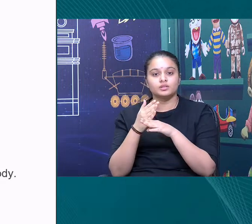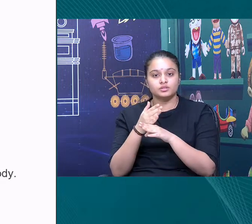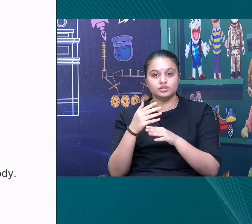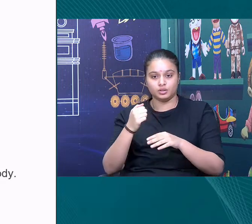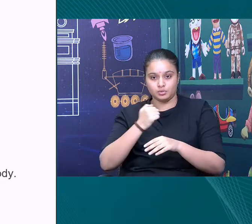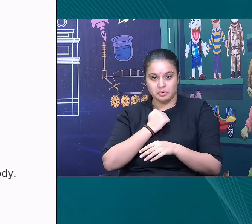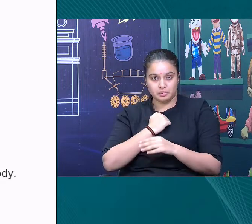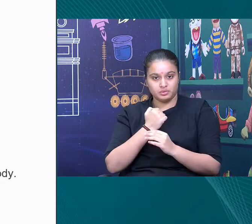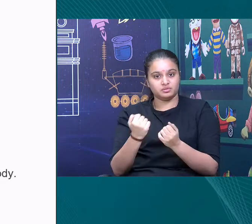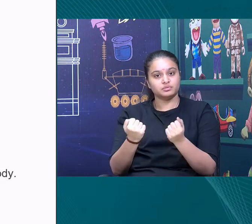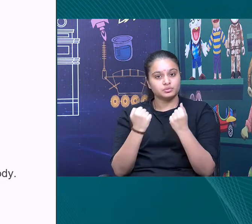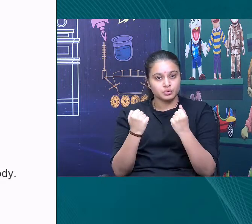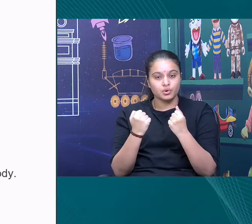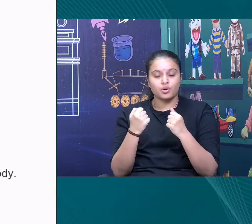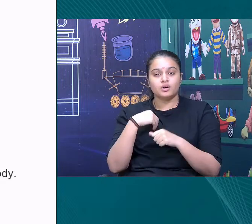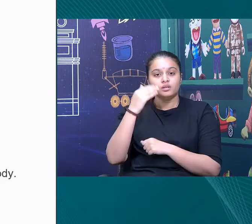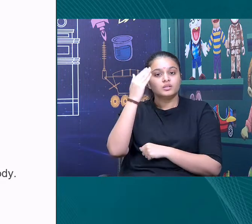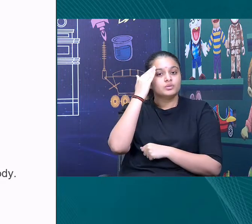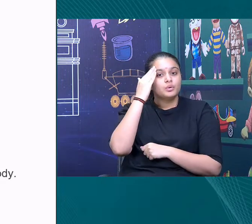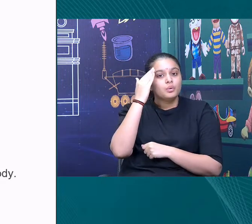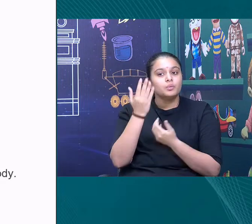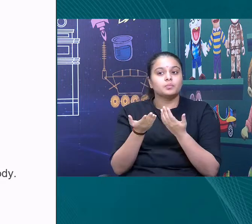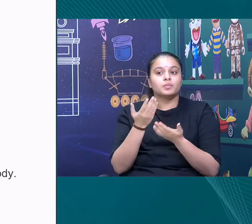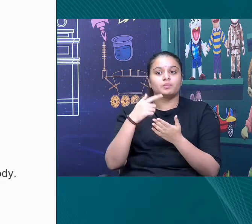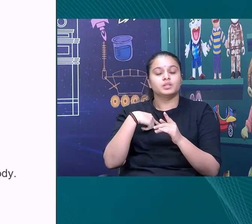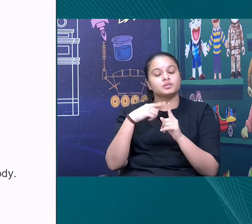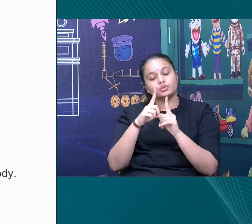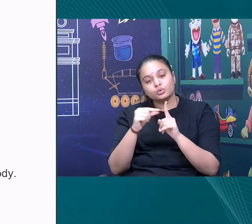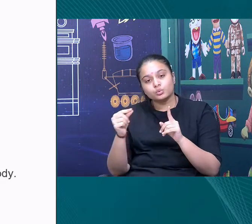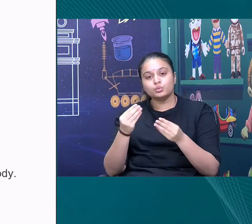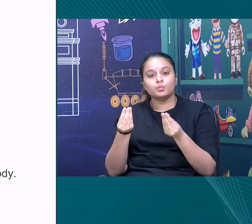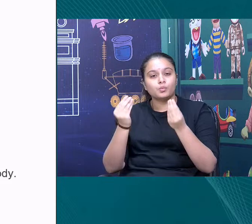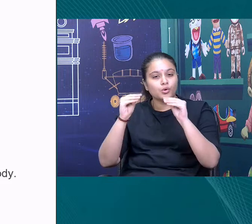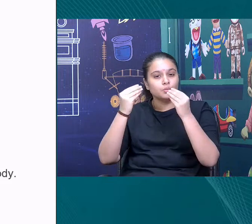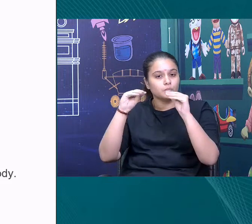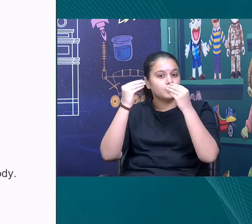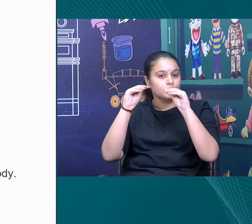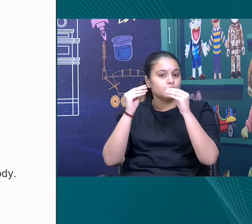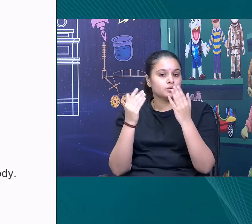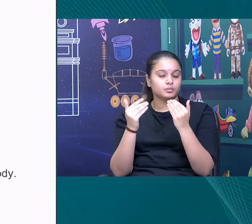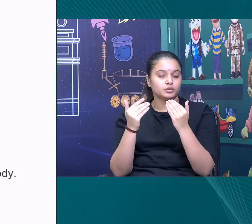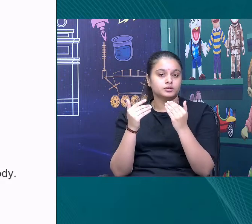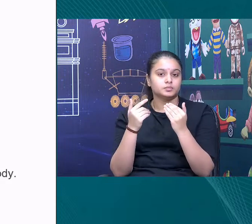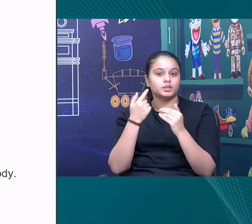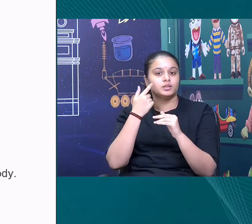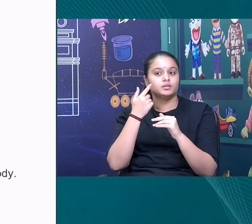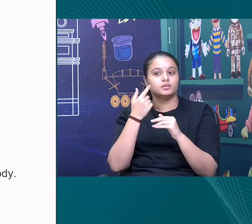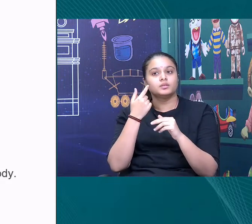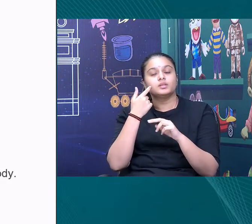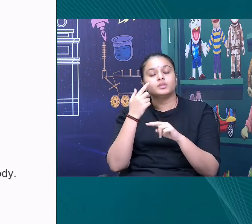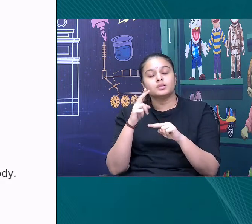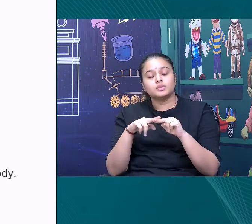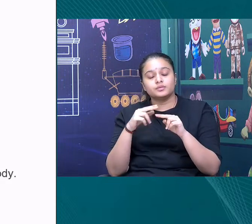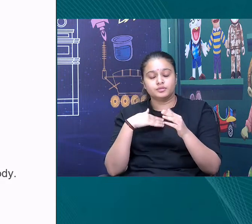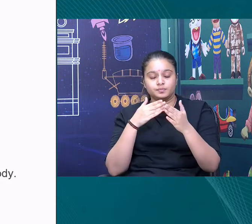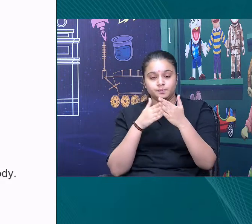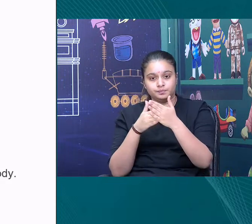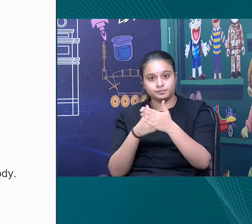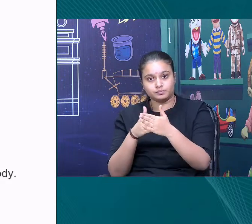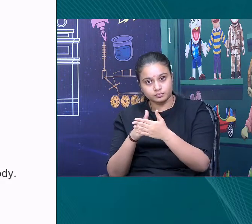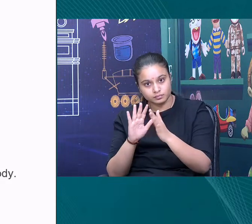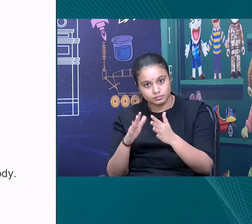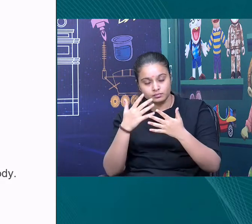willpower, determination, knowing that you can do a lot more even if there are challenges, there